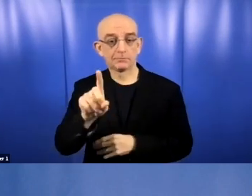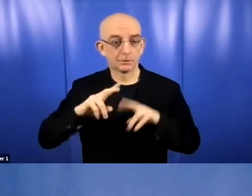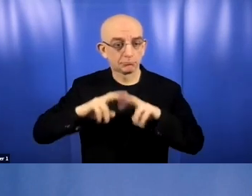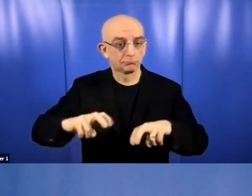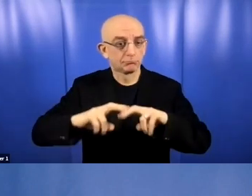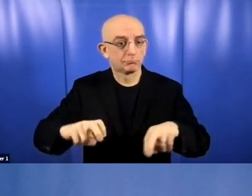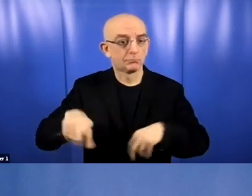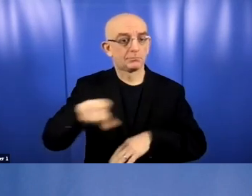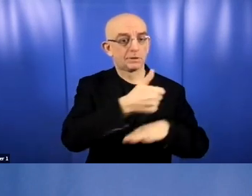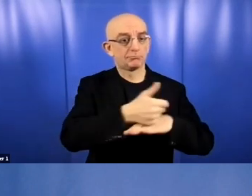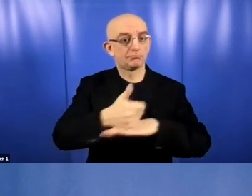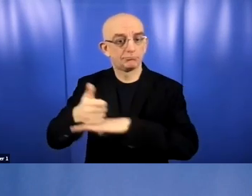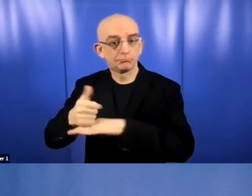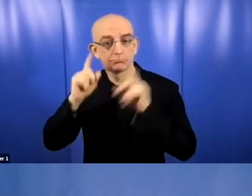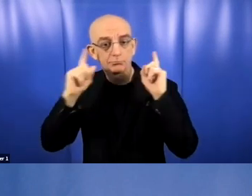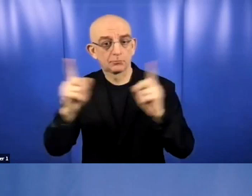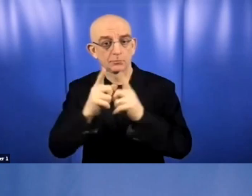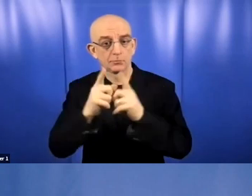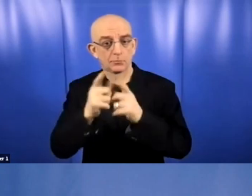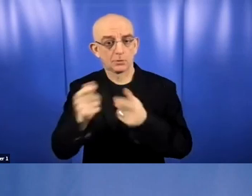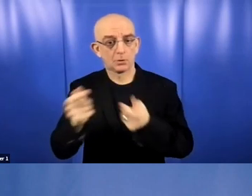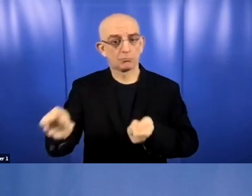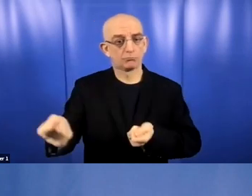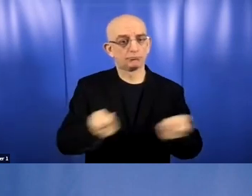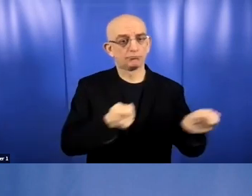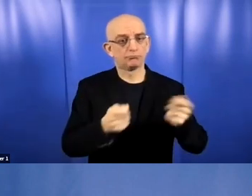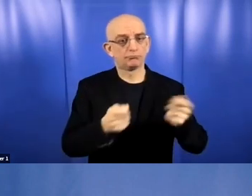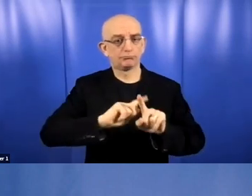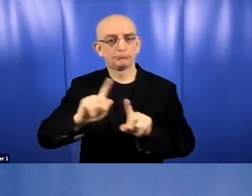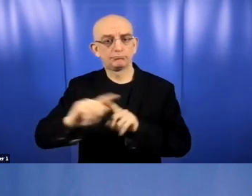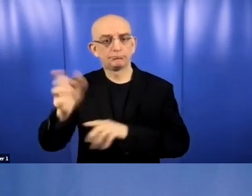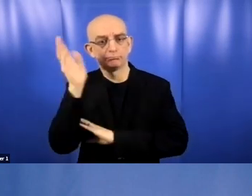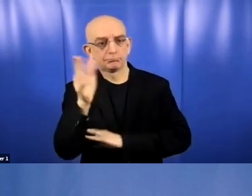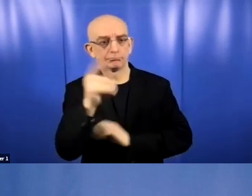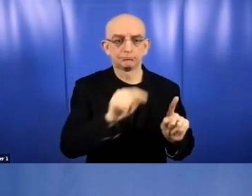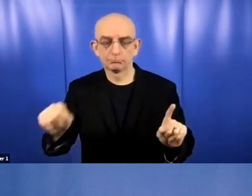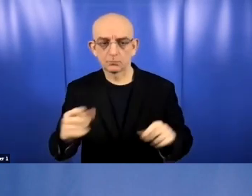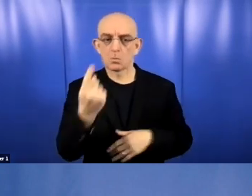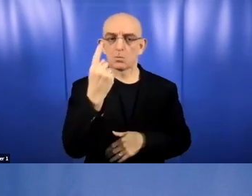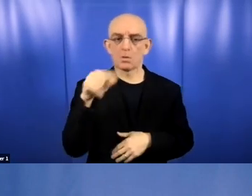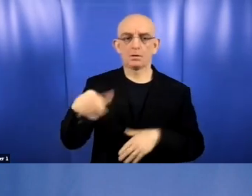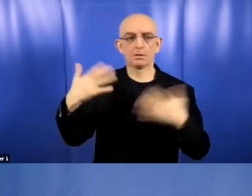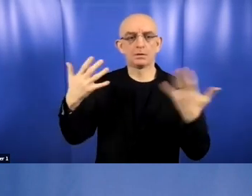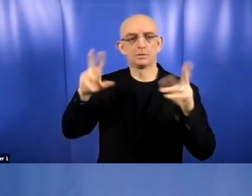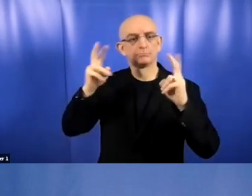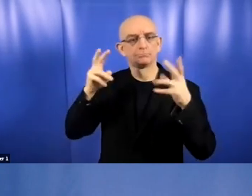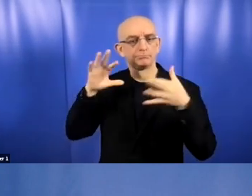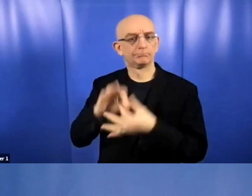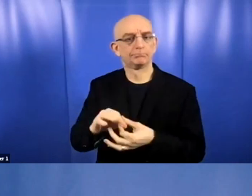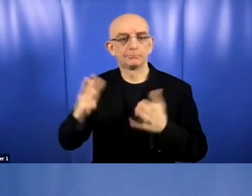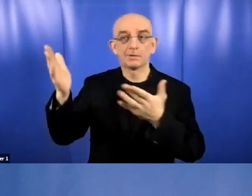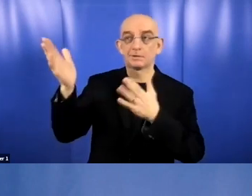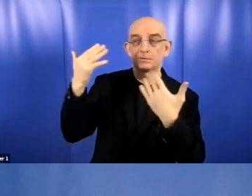was access to education, not just for the children of school age, but also by